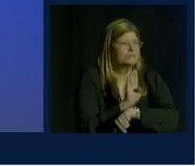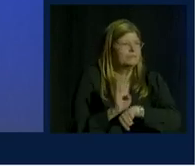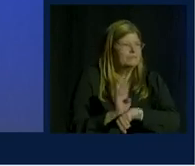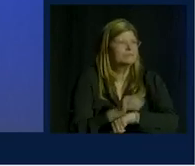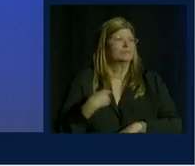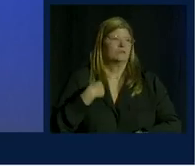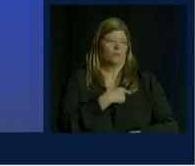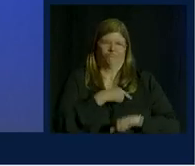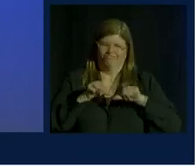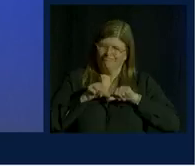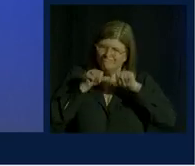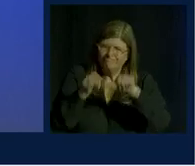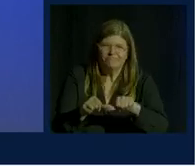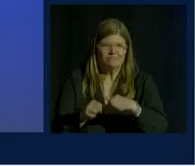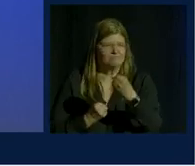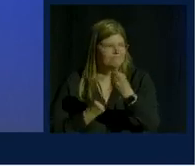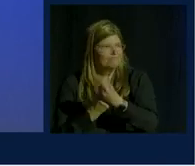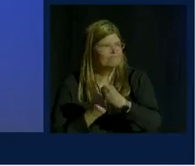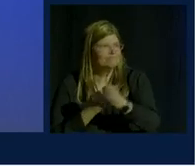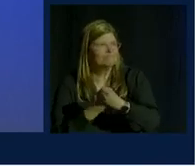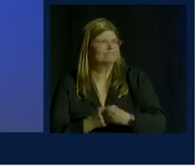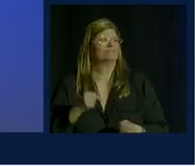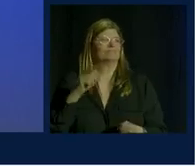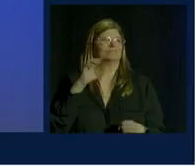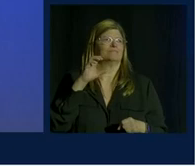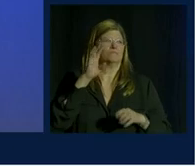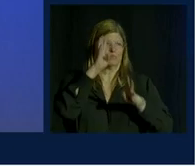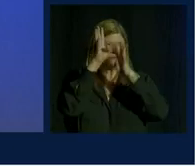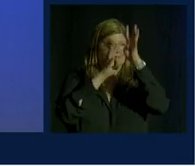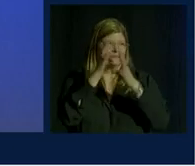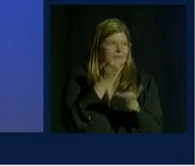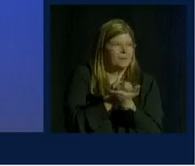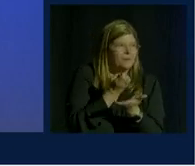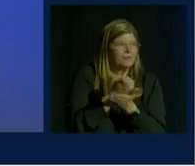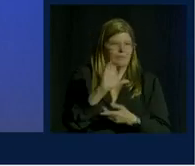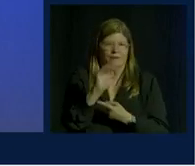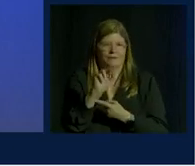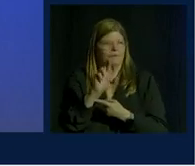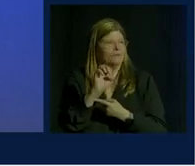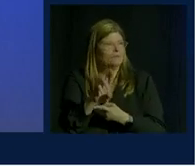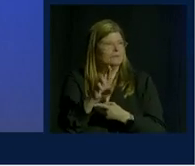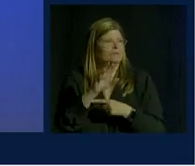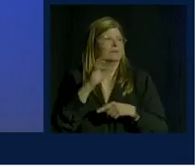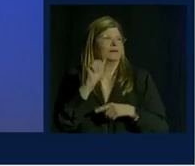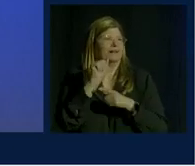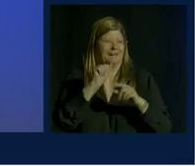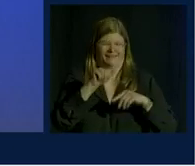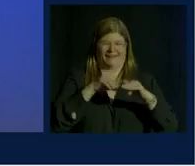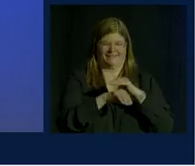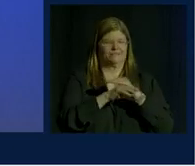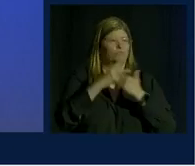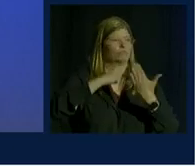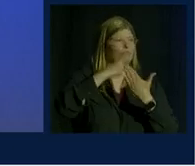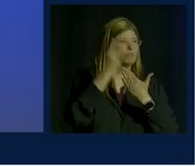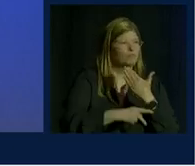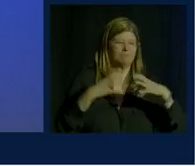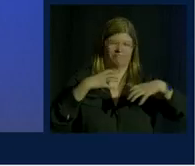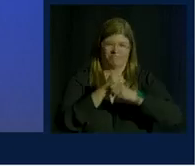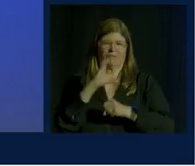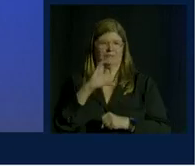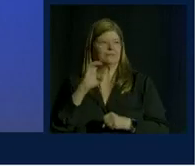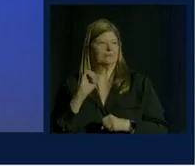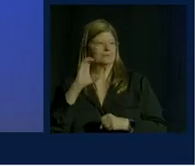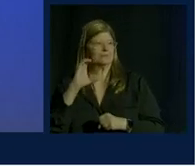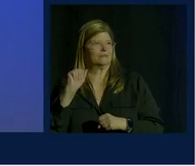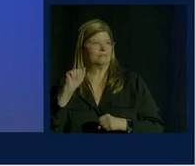and build their businesses. We continue to support the Creative Economy Career Access Program,